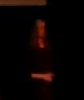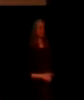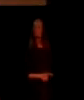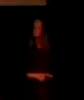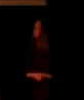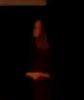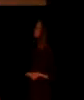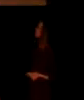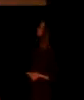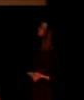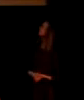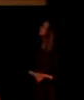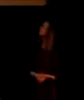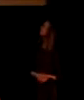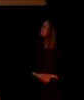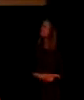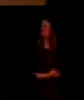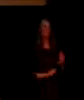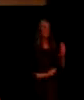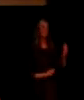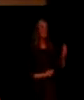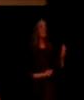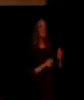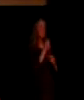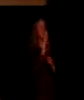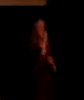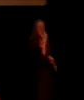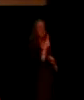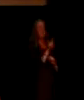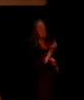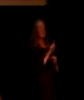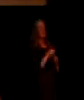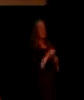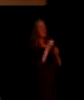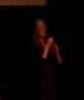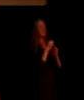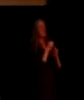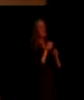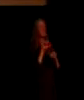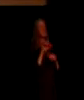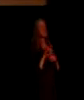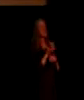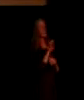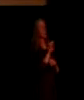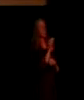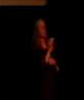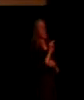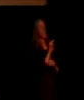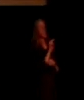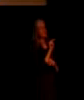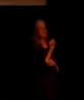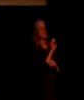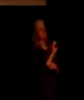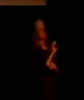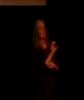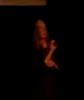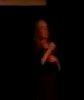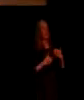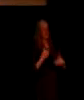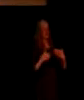Now the one exception to that was the Landsat series of satellites, and